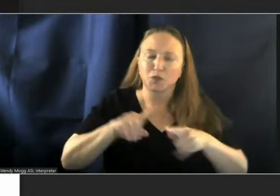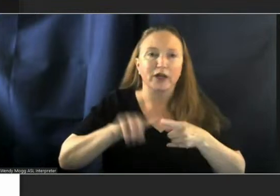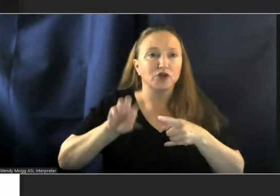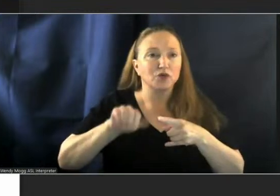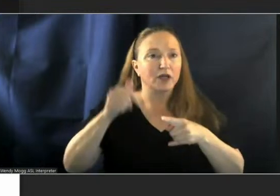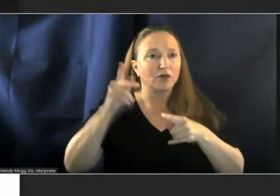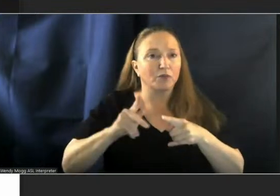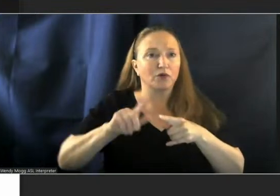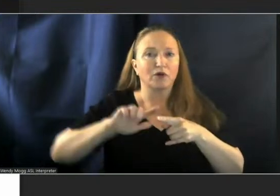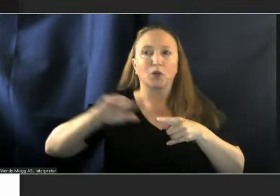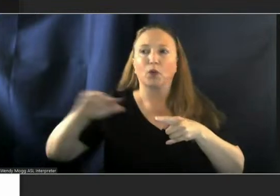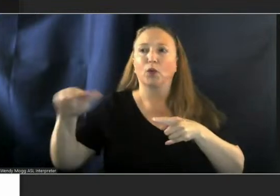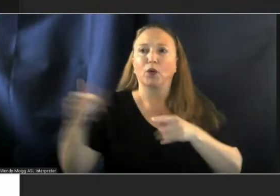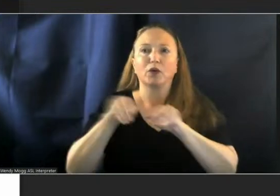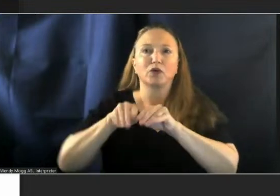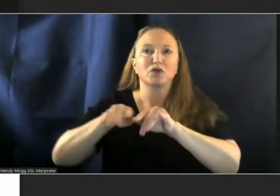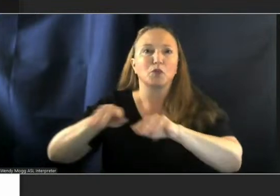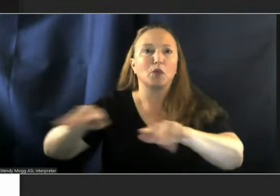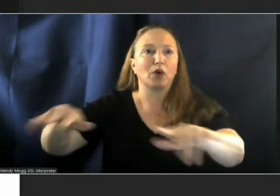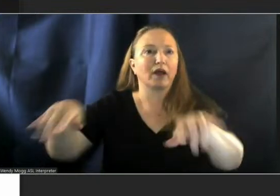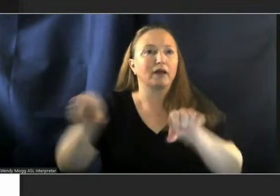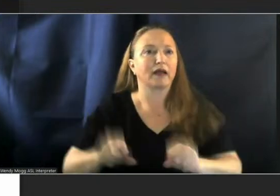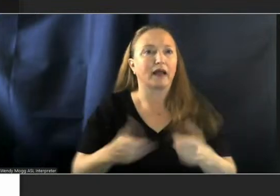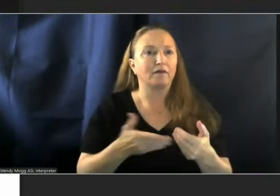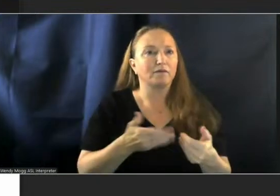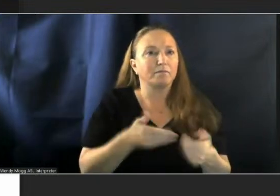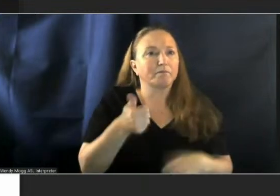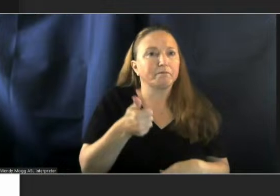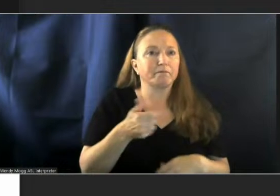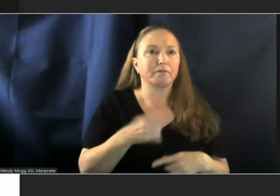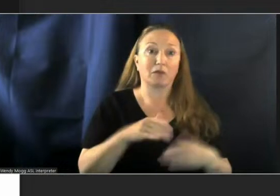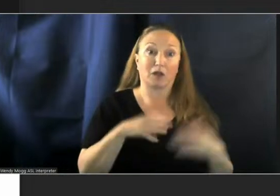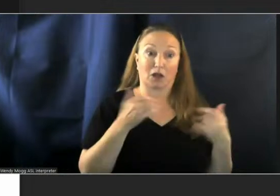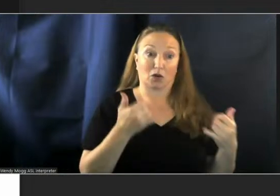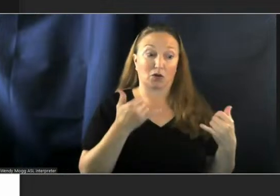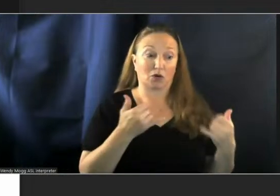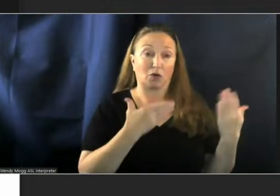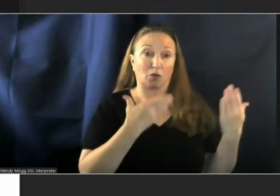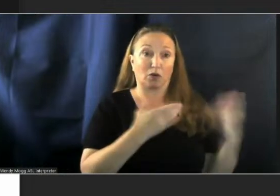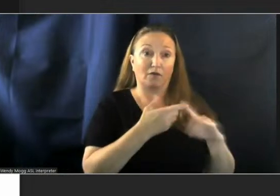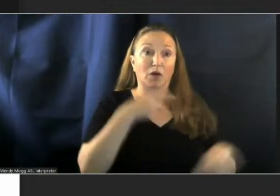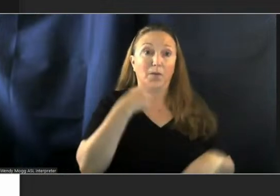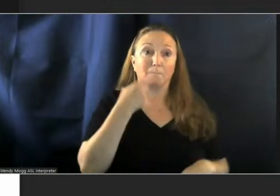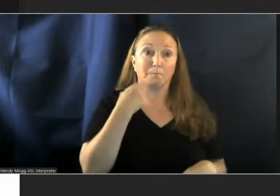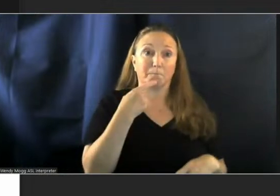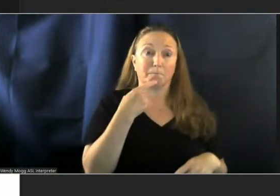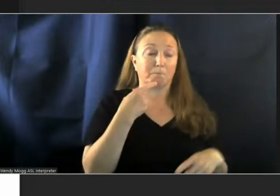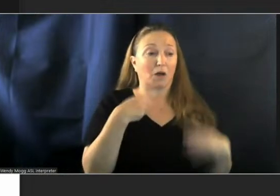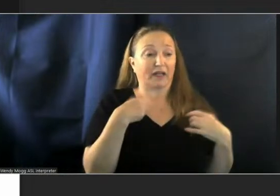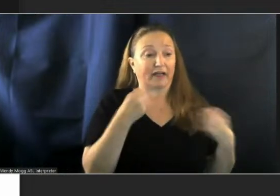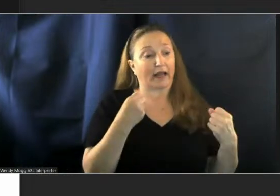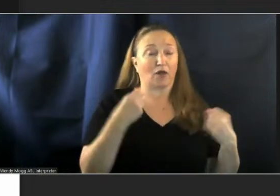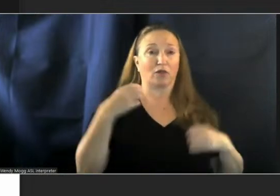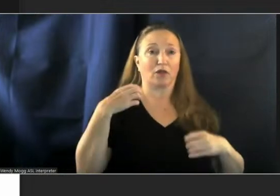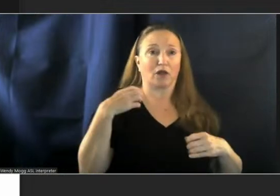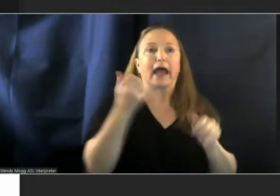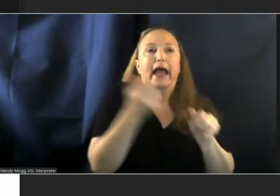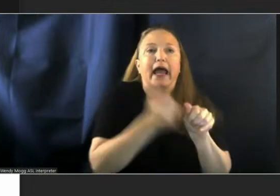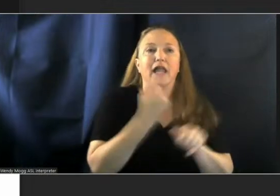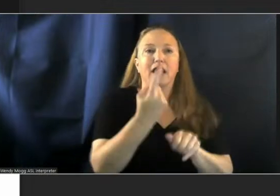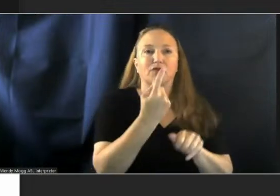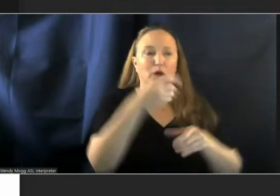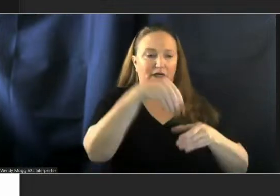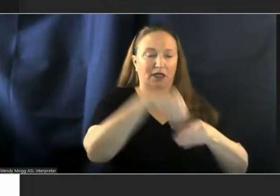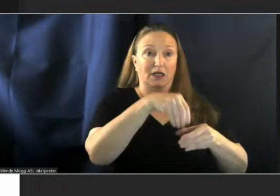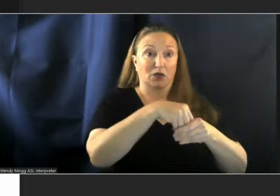going and going. So that's why our current recommendation from our public health officers is for everyone to mask indoors. But we